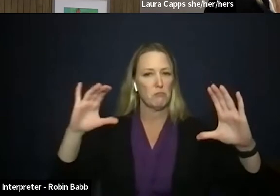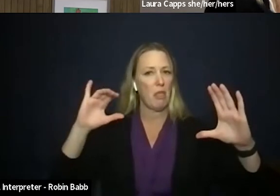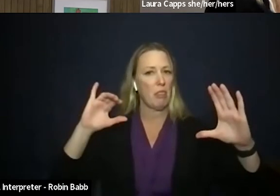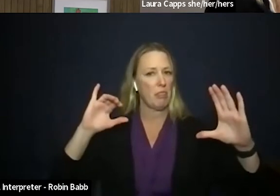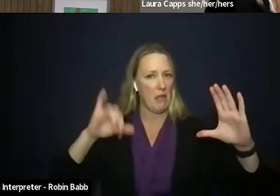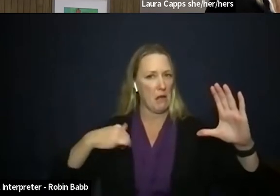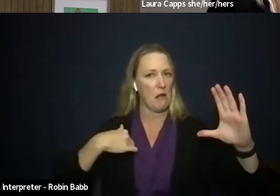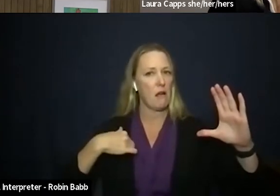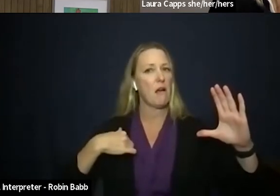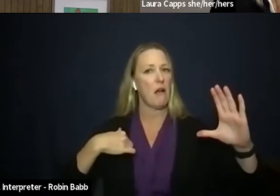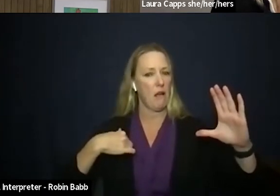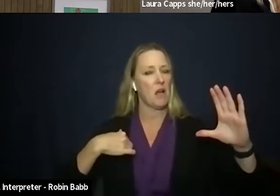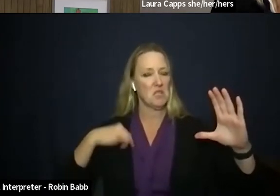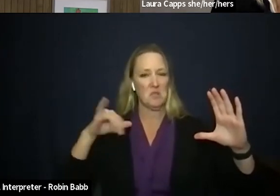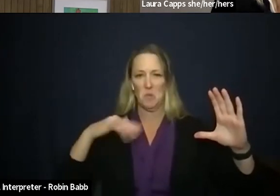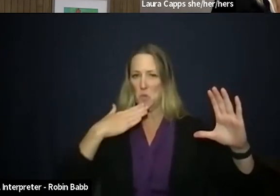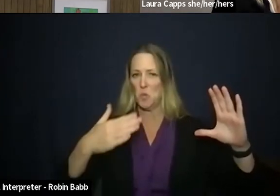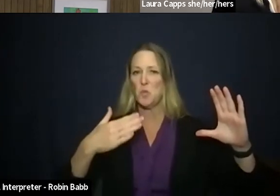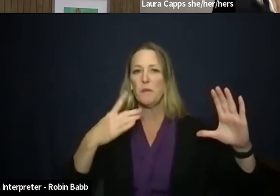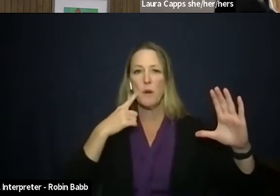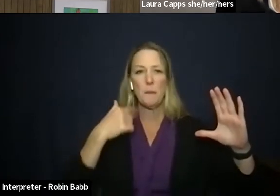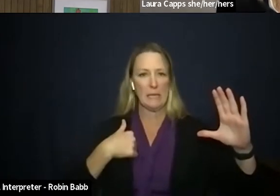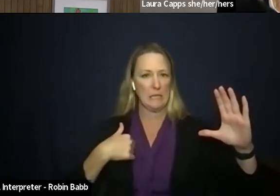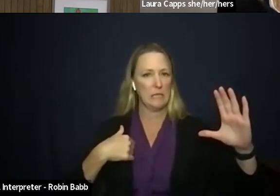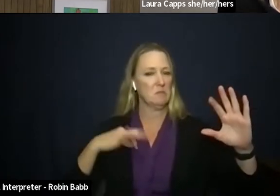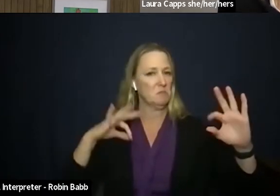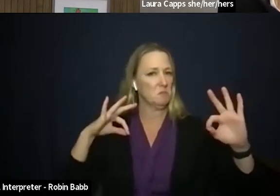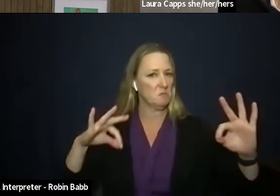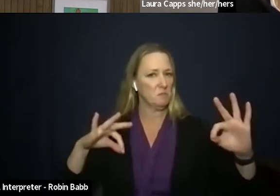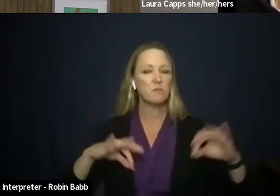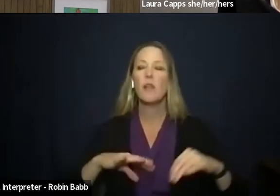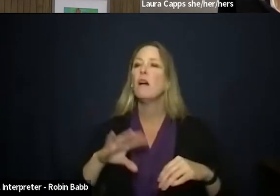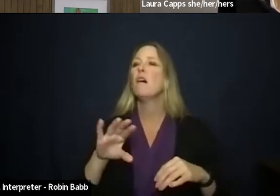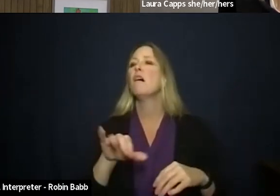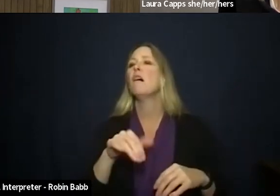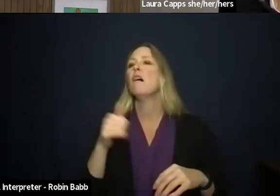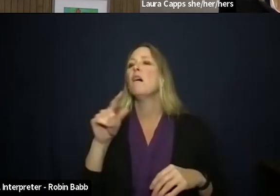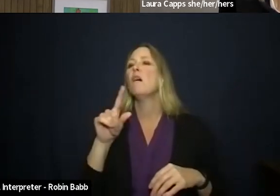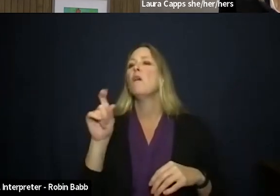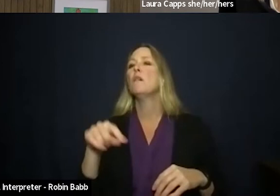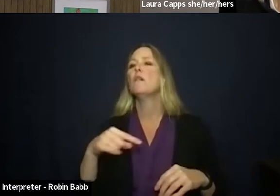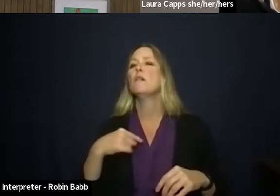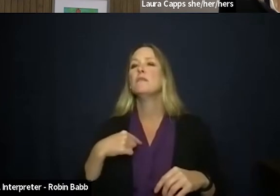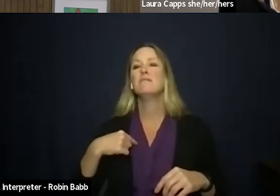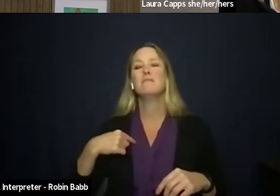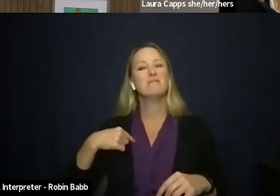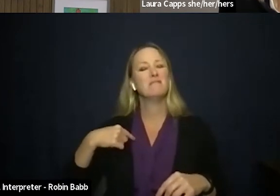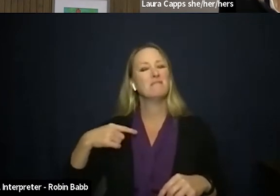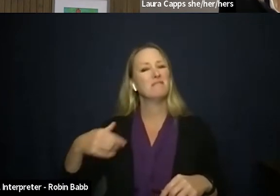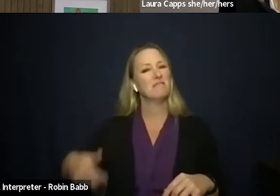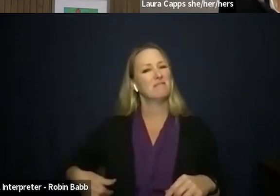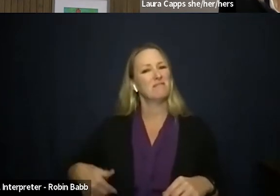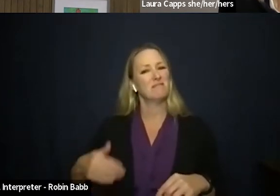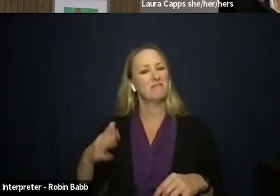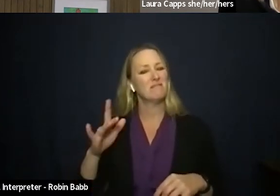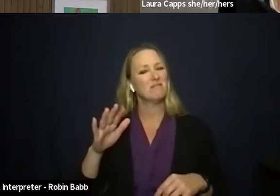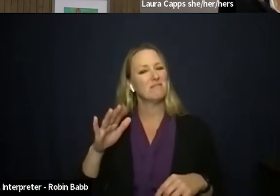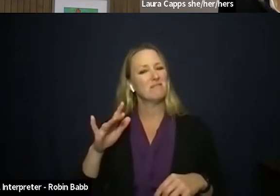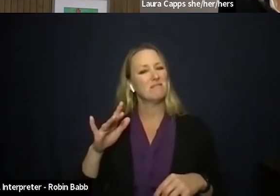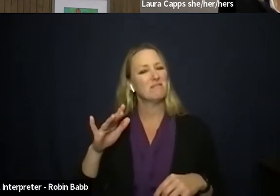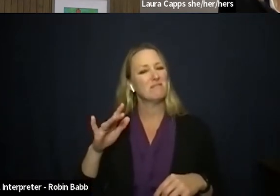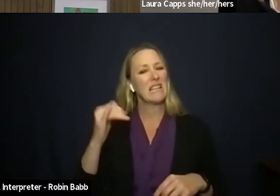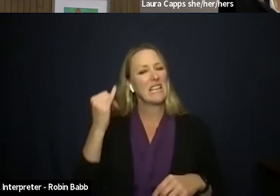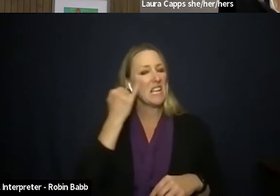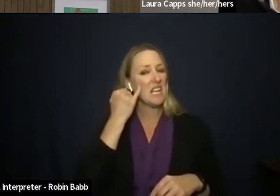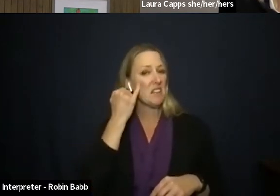um and my you know question also is that if it did come down to making a